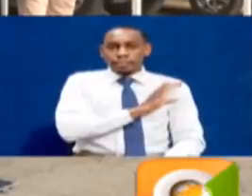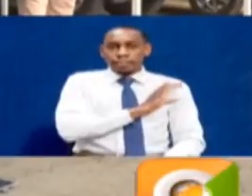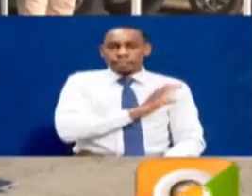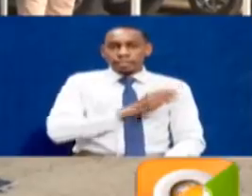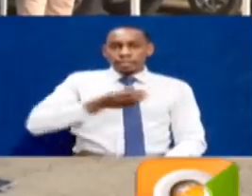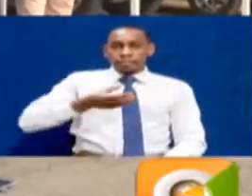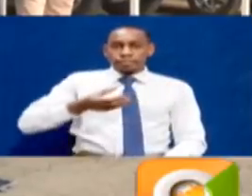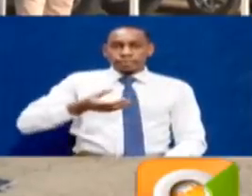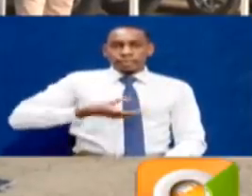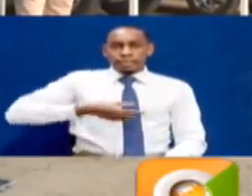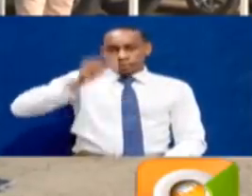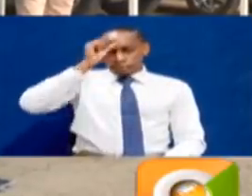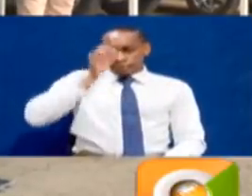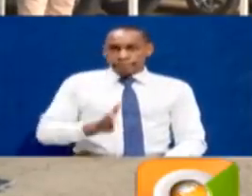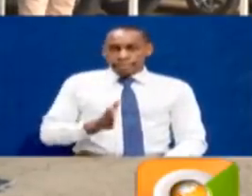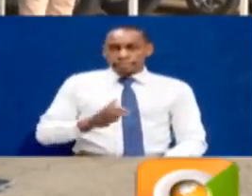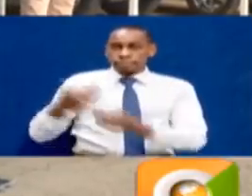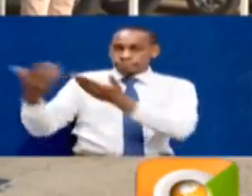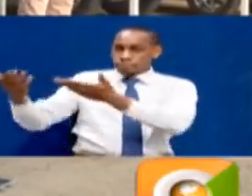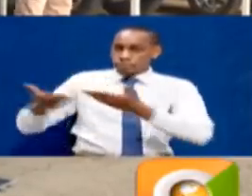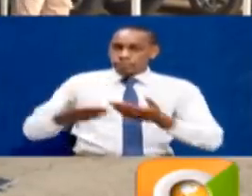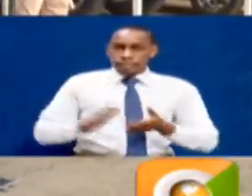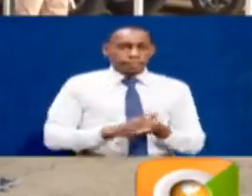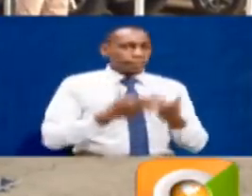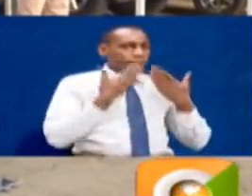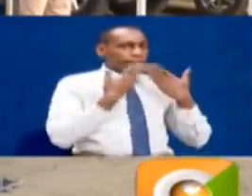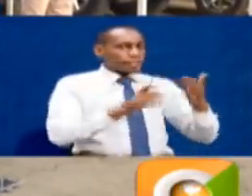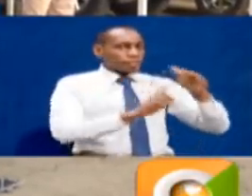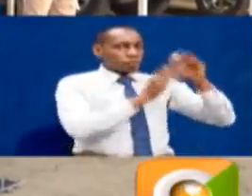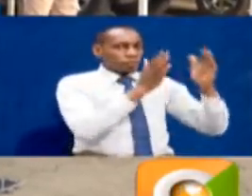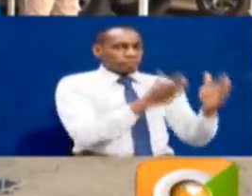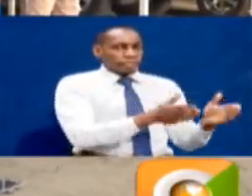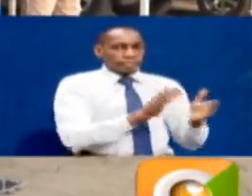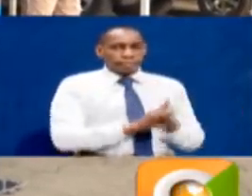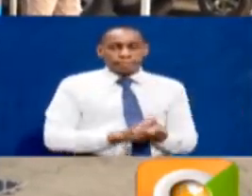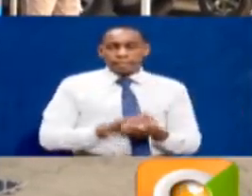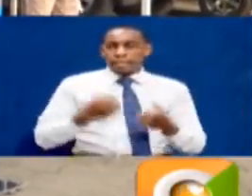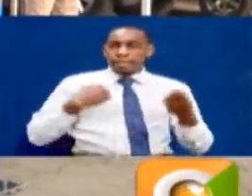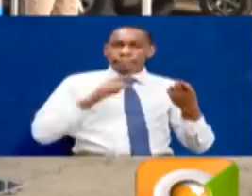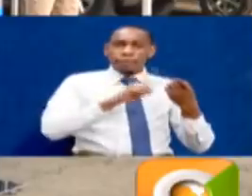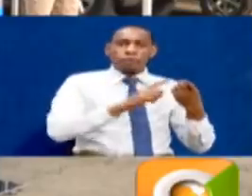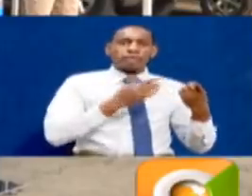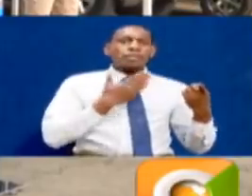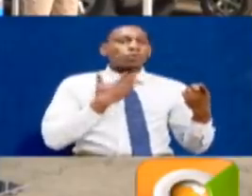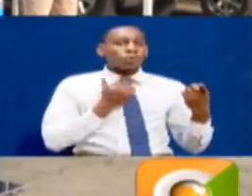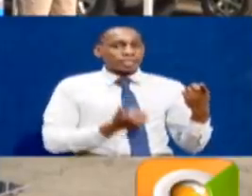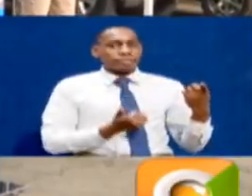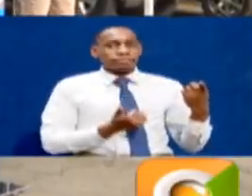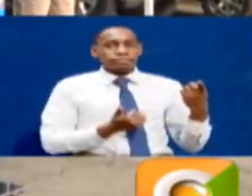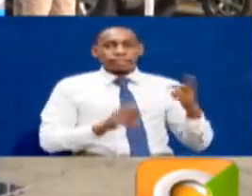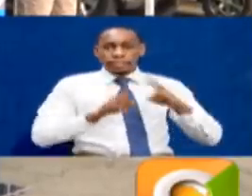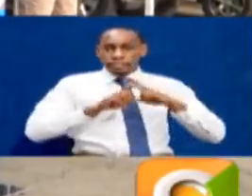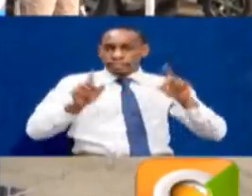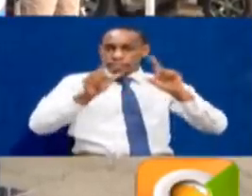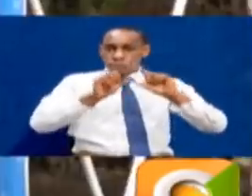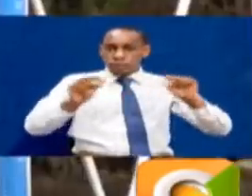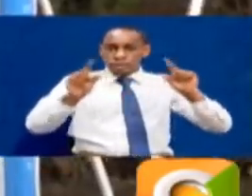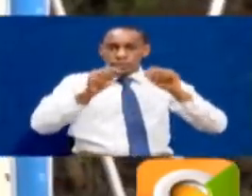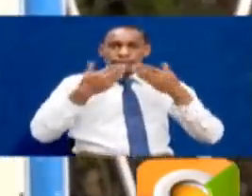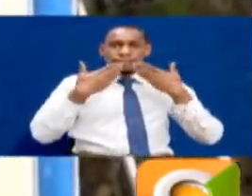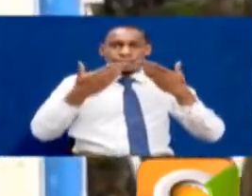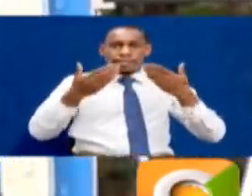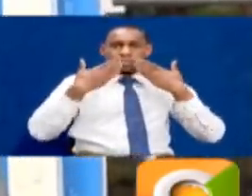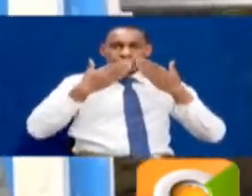the Council of Governors. Dr. Kuti. Thank you, Waziri. First, I would like to start by thanking